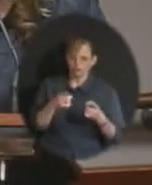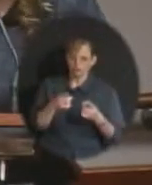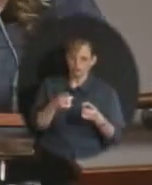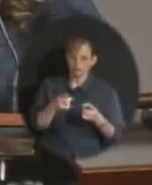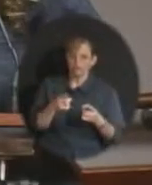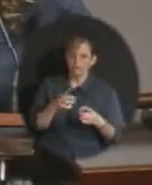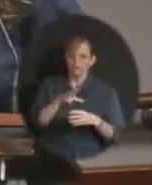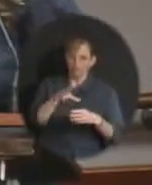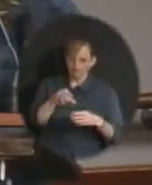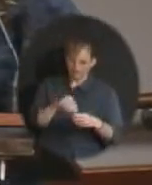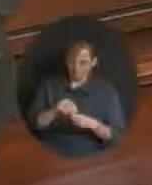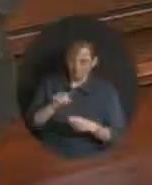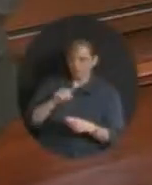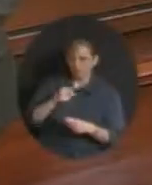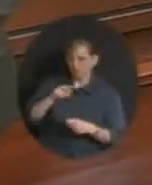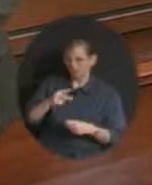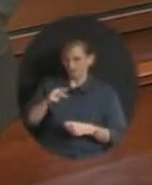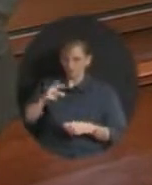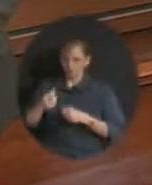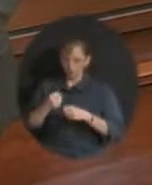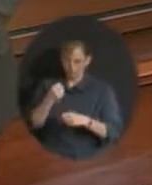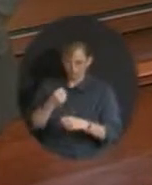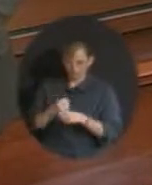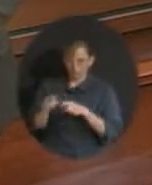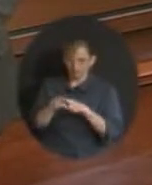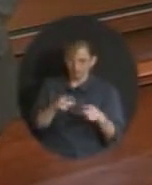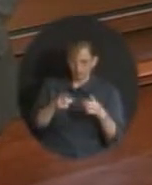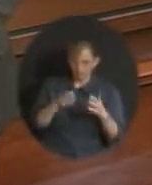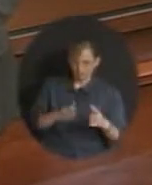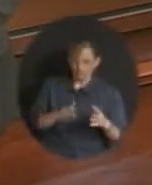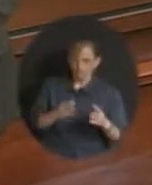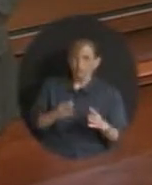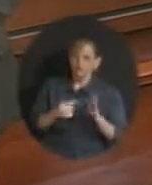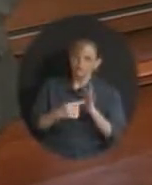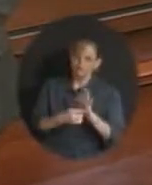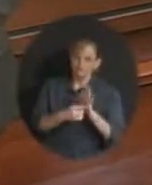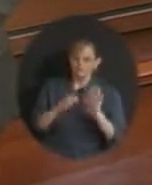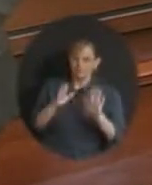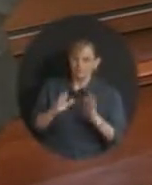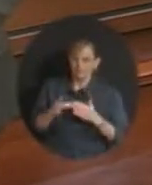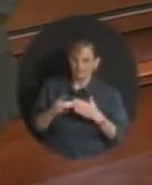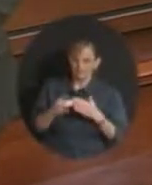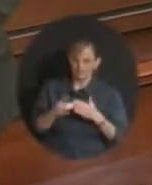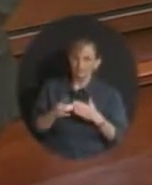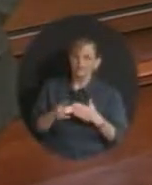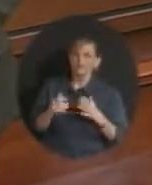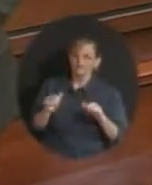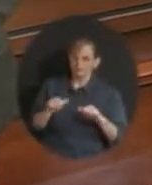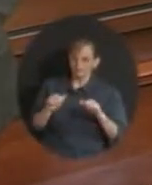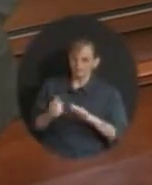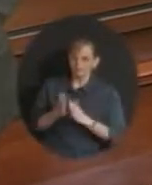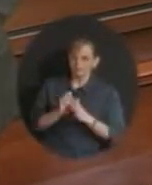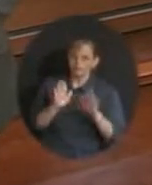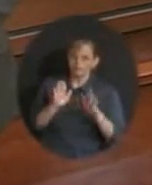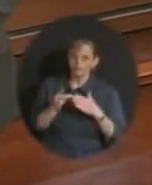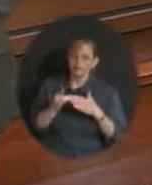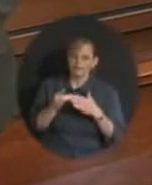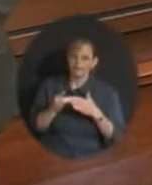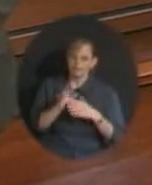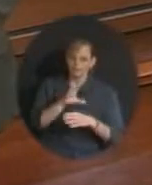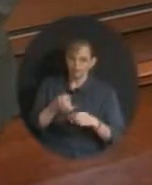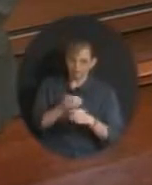her first, second, or third year who has demonstrated outstanding leadership and who shows the potential to be a great leader in the field of athletic